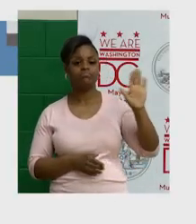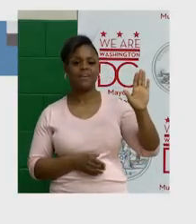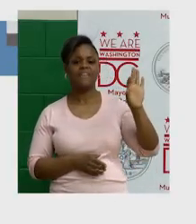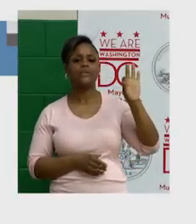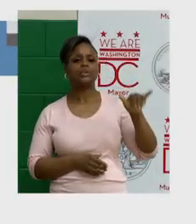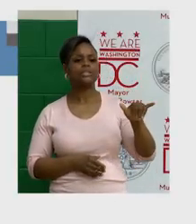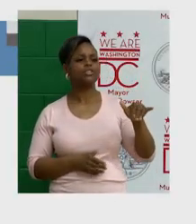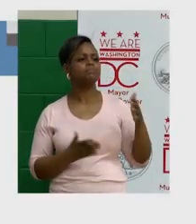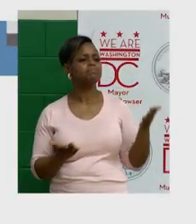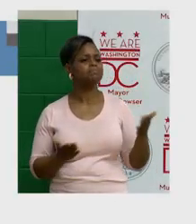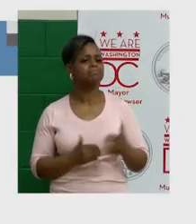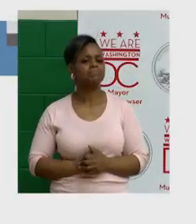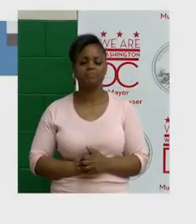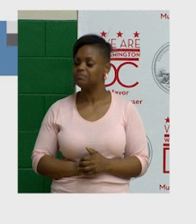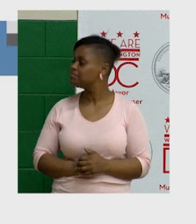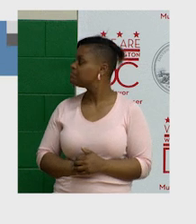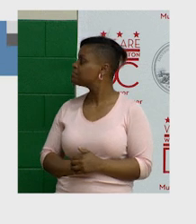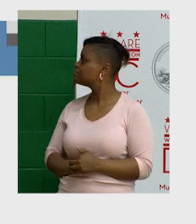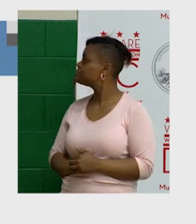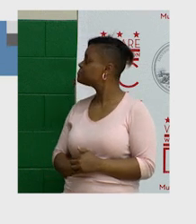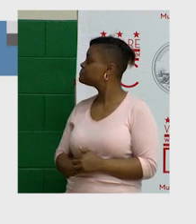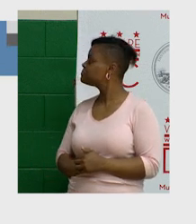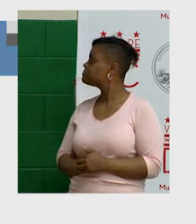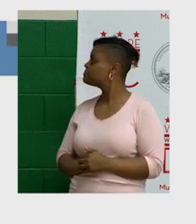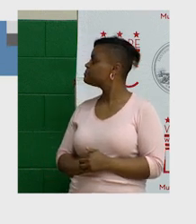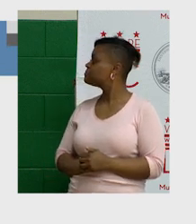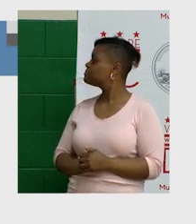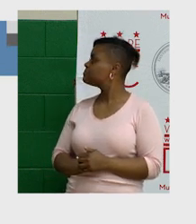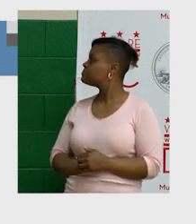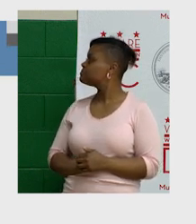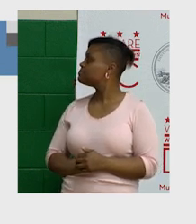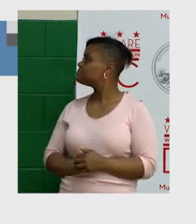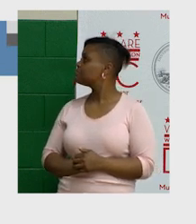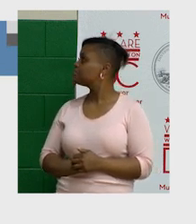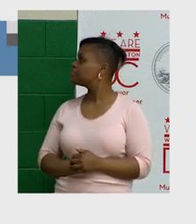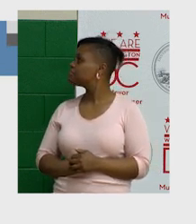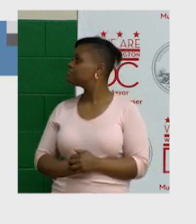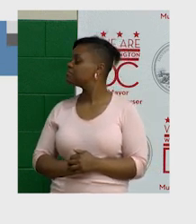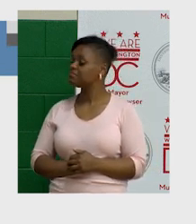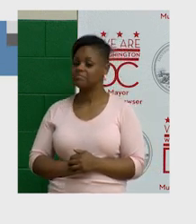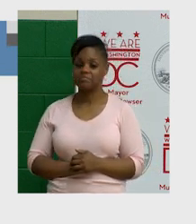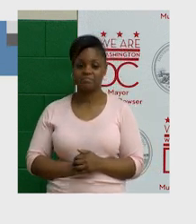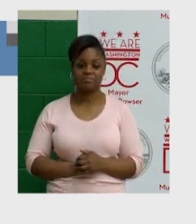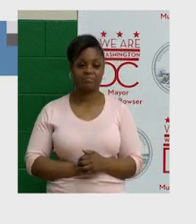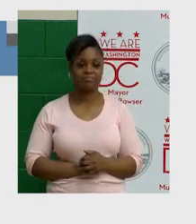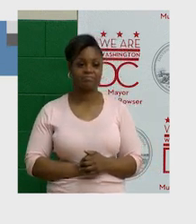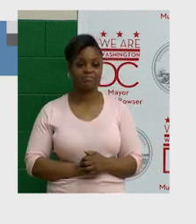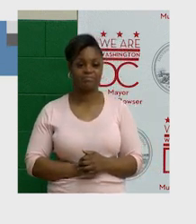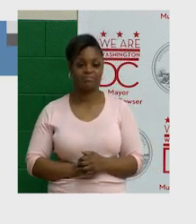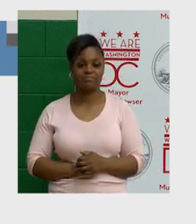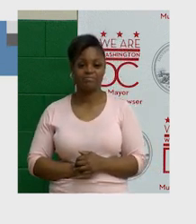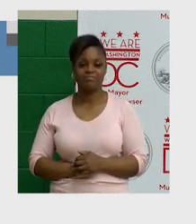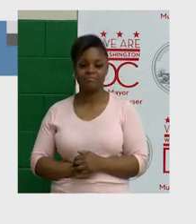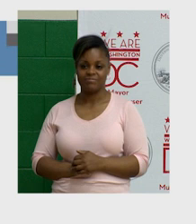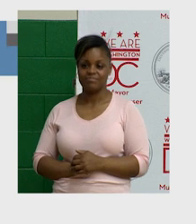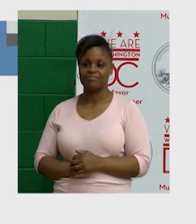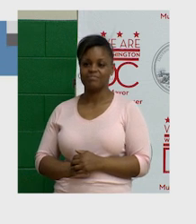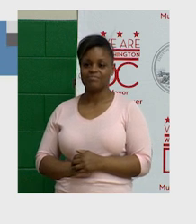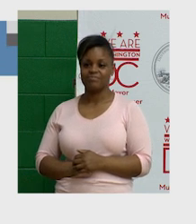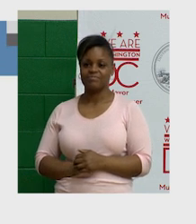1st through December 31st, September 30th through October 1st, or June 1st through May 31st?